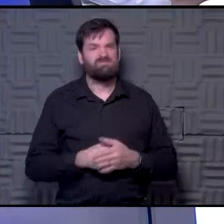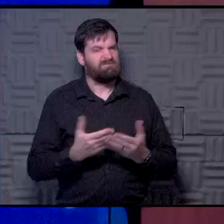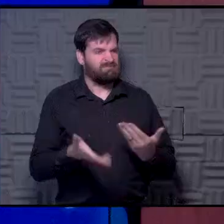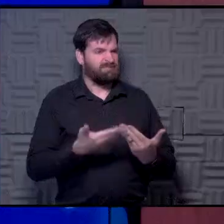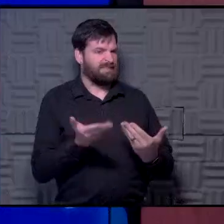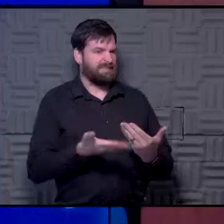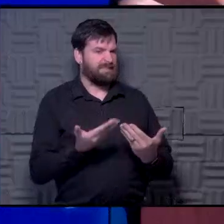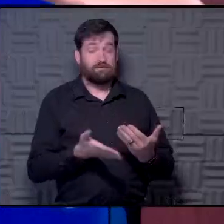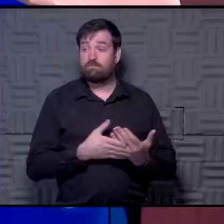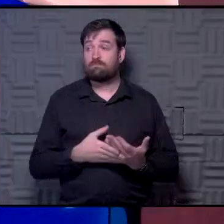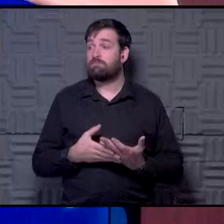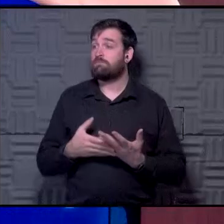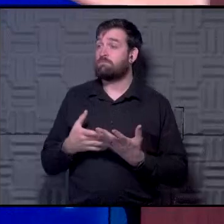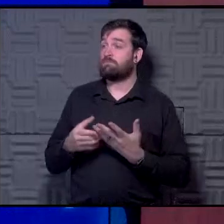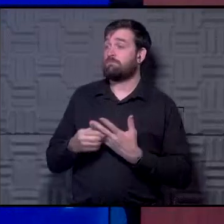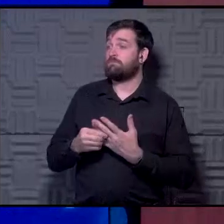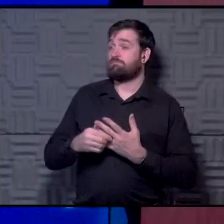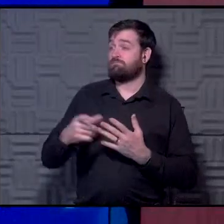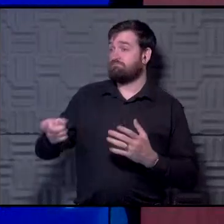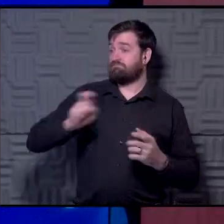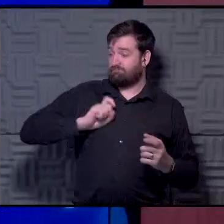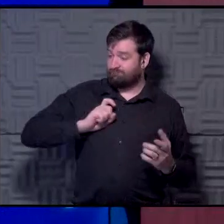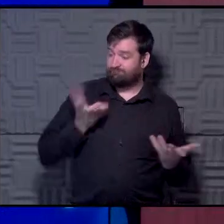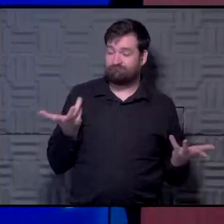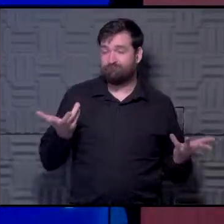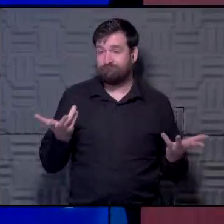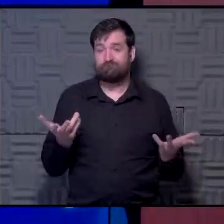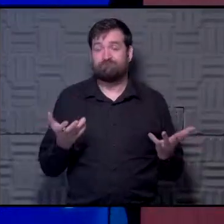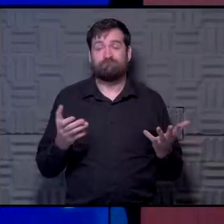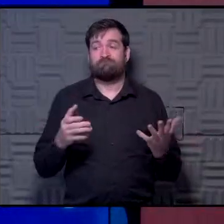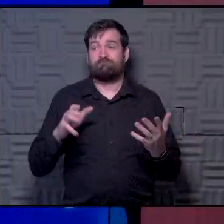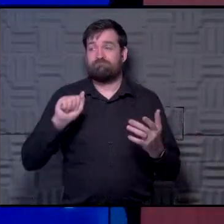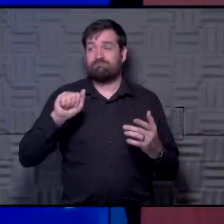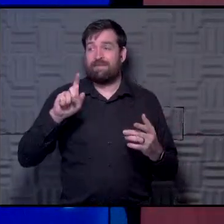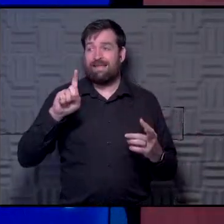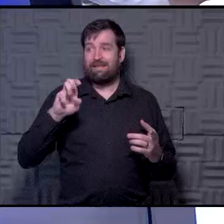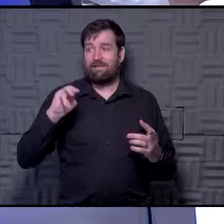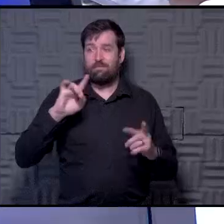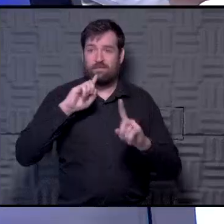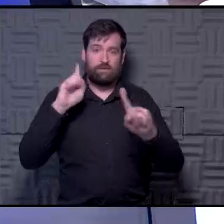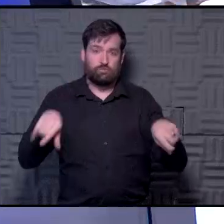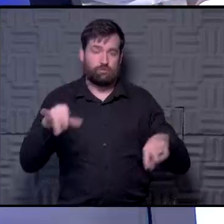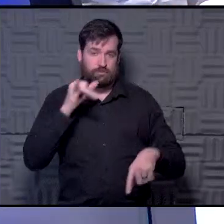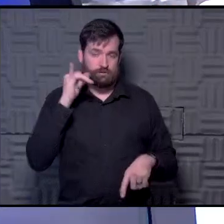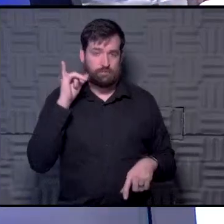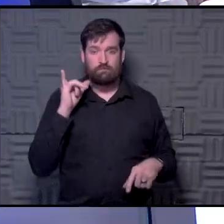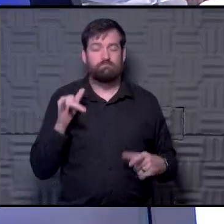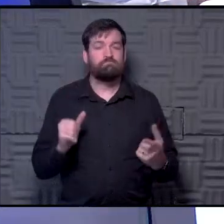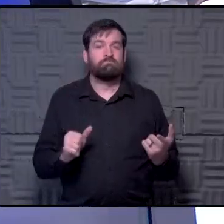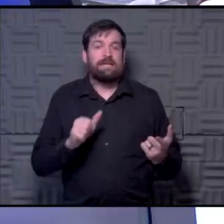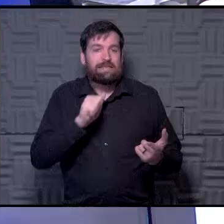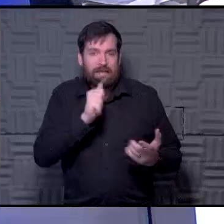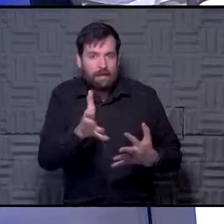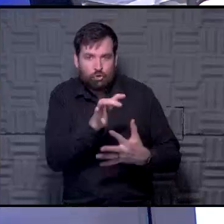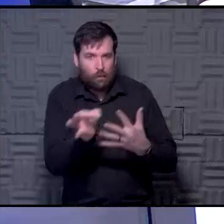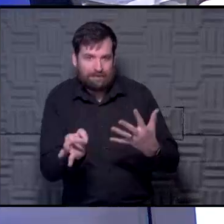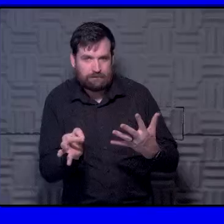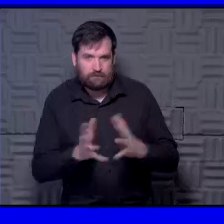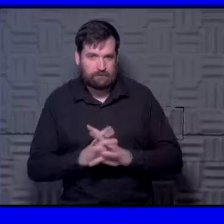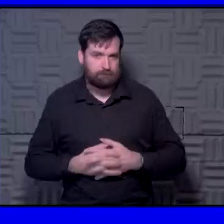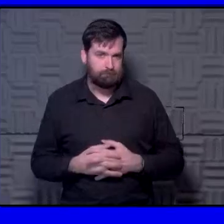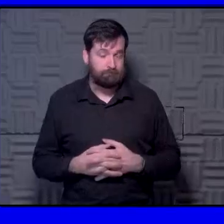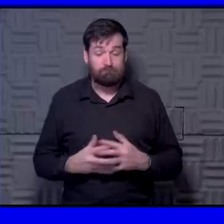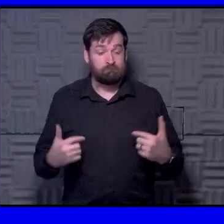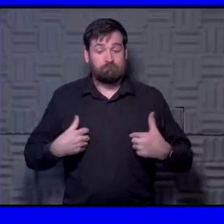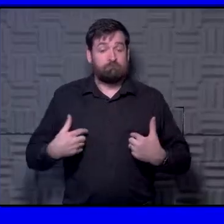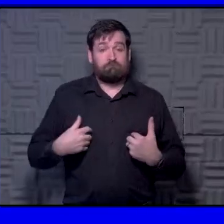So, it's what we got, right? It's what we have Yeah. on supply right now. Yep, and Adam answered it on air yesterday. It wasn't a choice. Again,